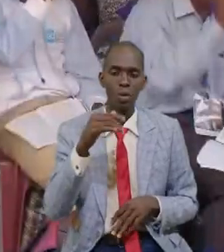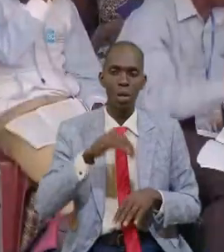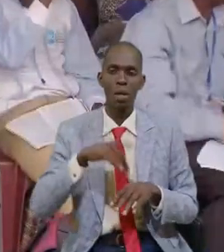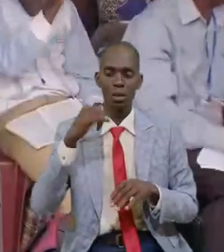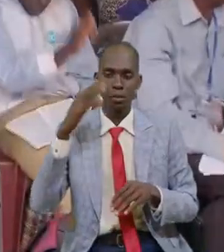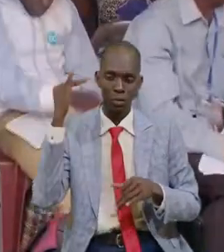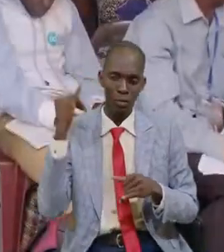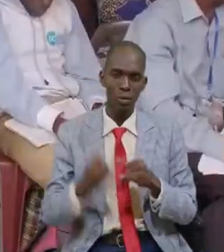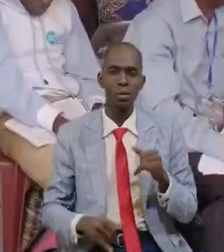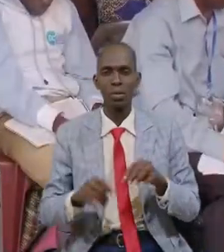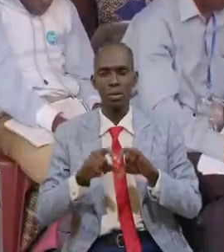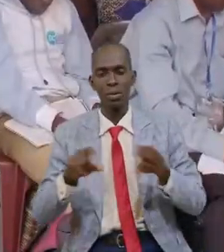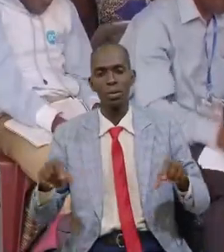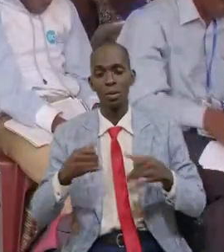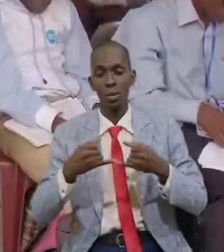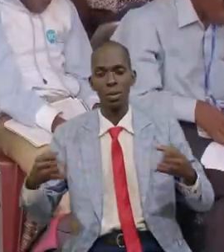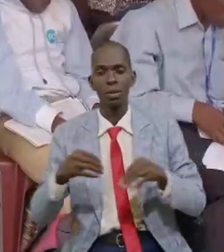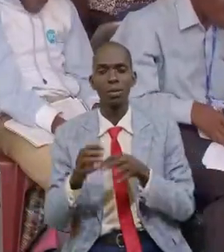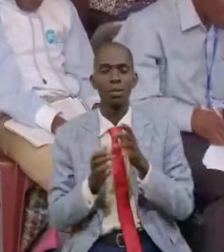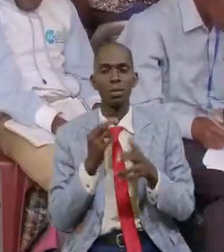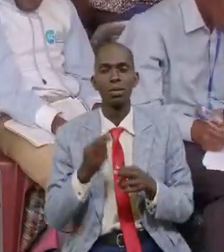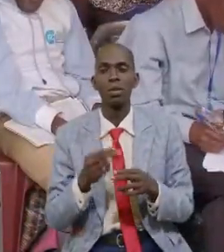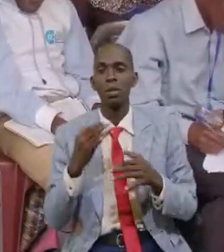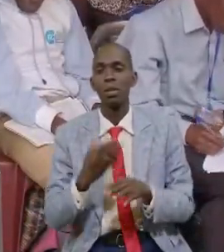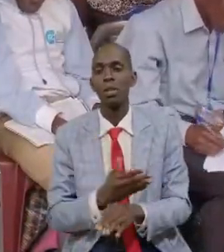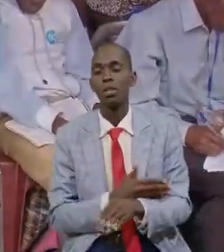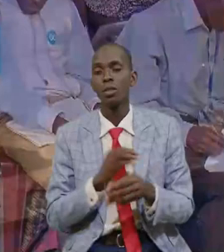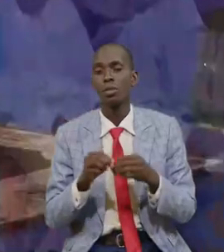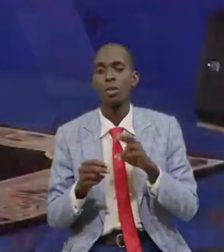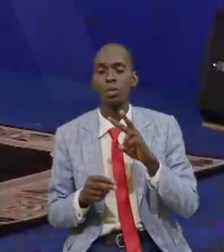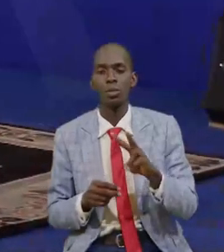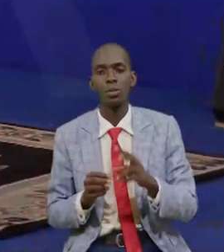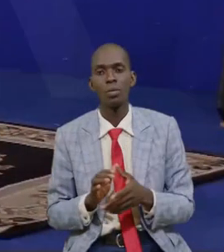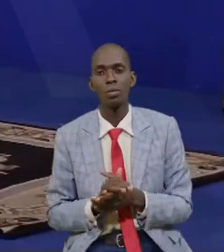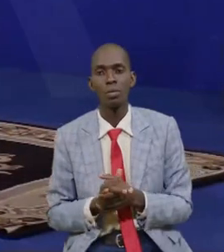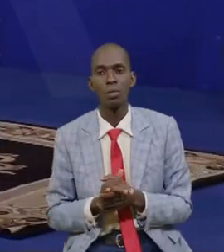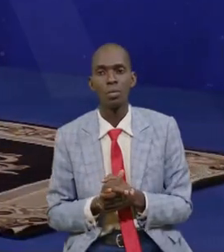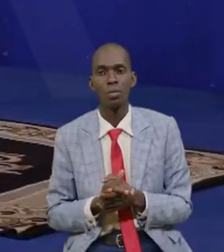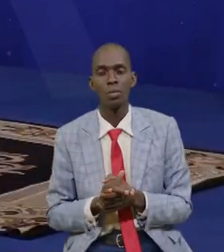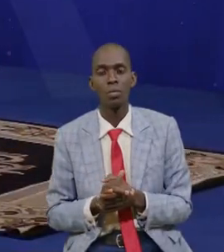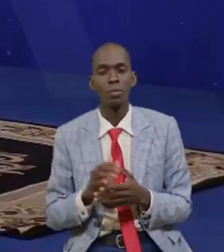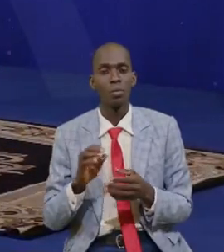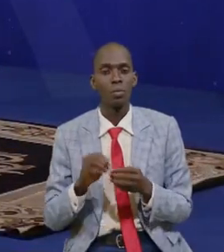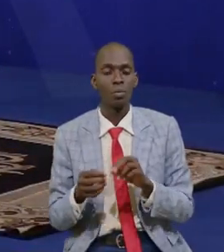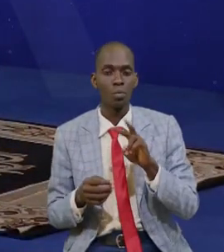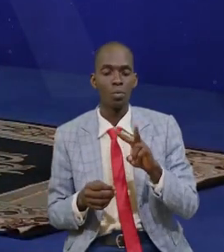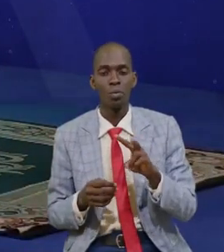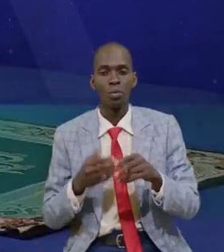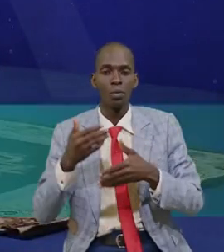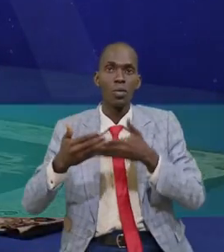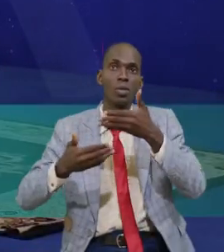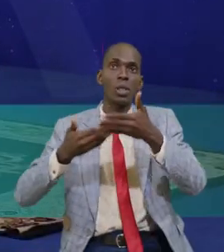Amen. Look at number two. Number two, we're looking at progressively reaching